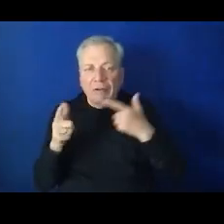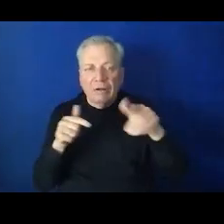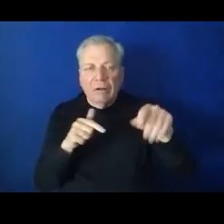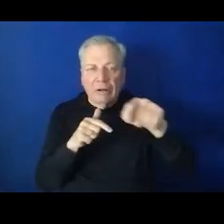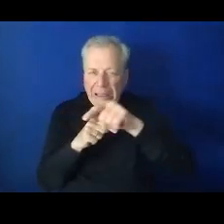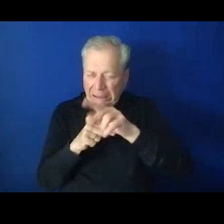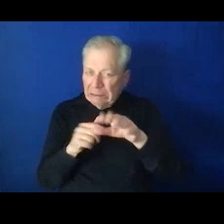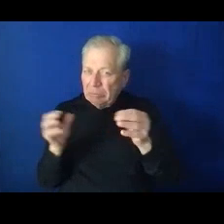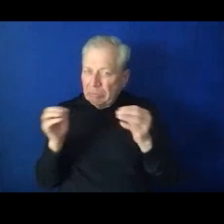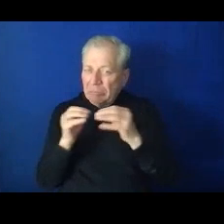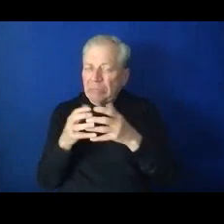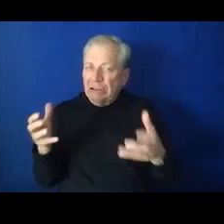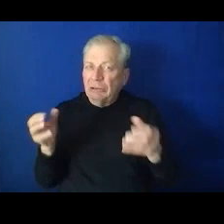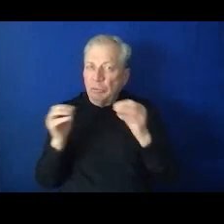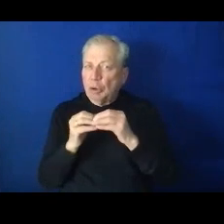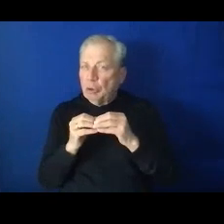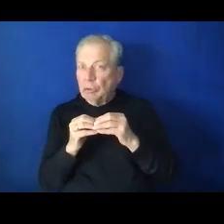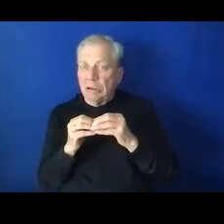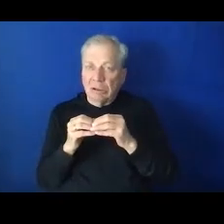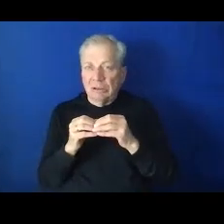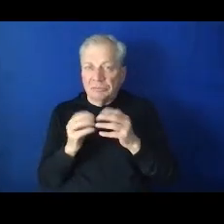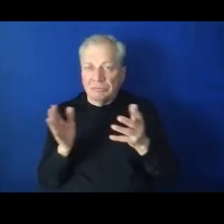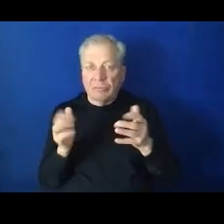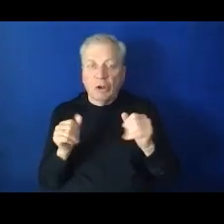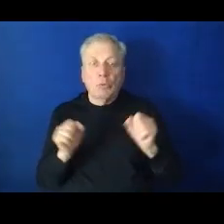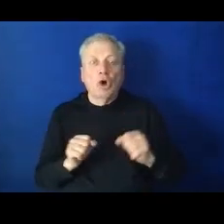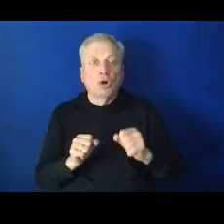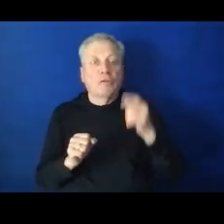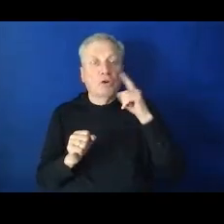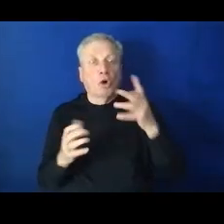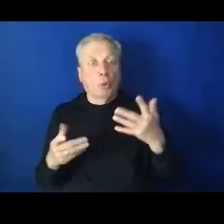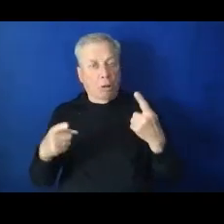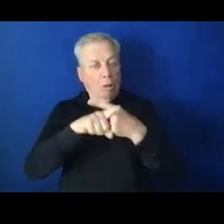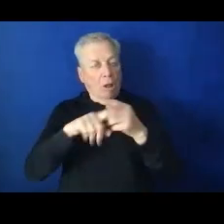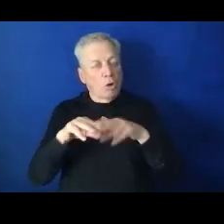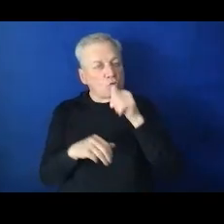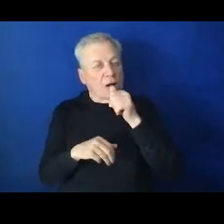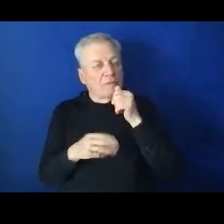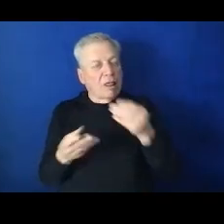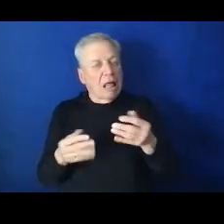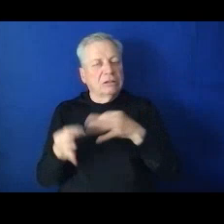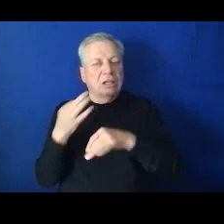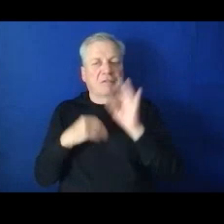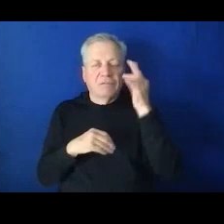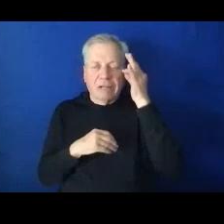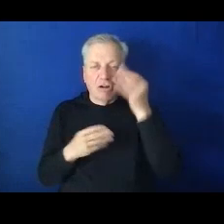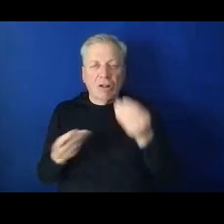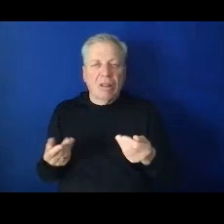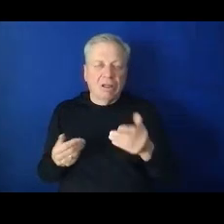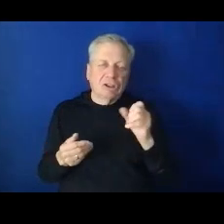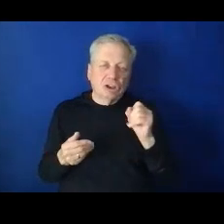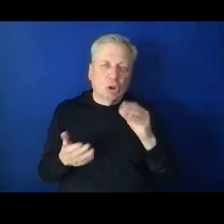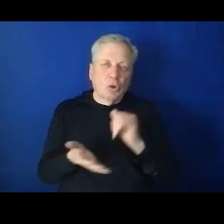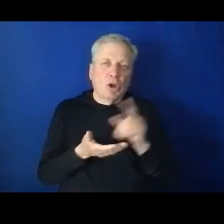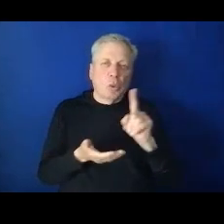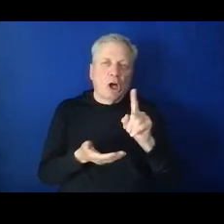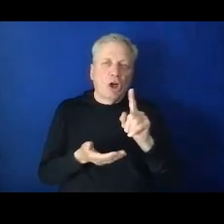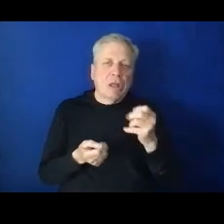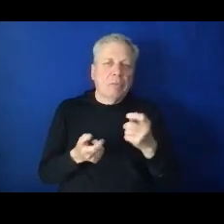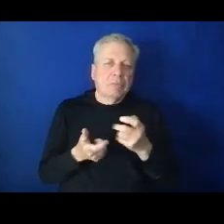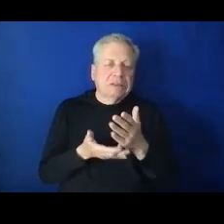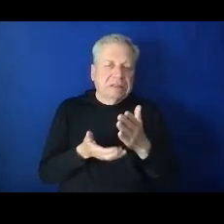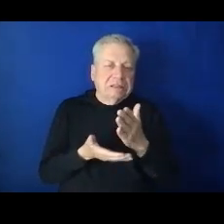much more rife with potential for conflict on private lands than you have on federal lands. And so that's where some of the